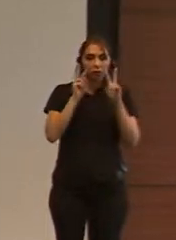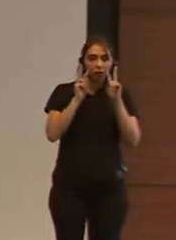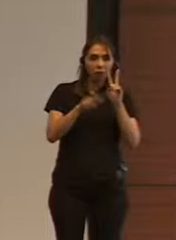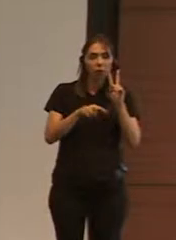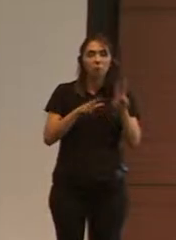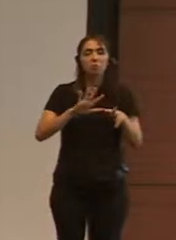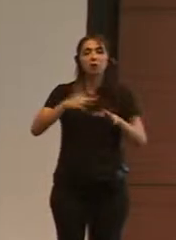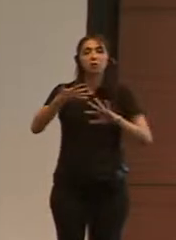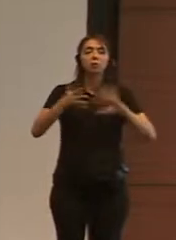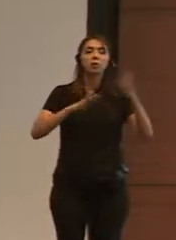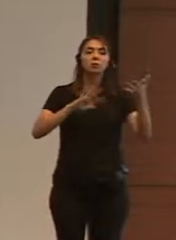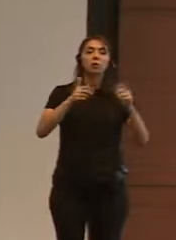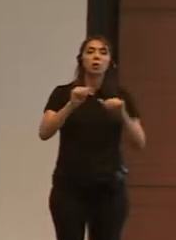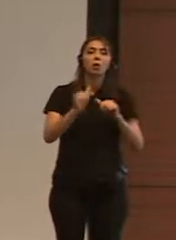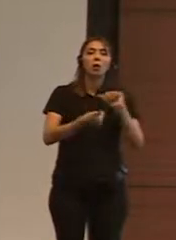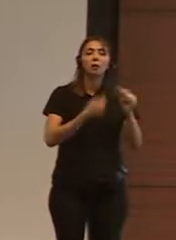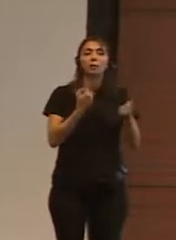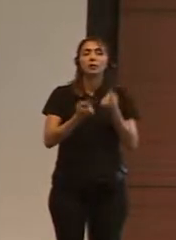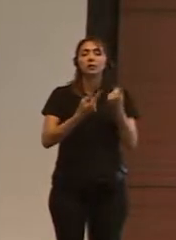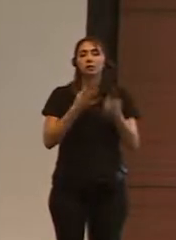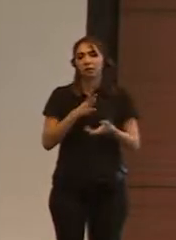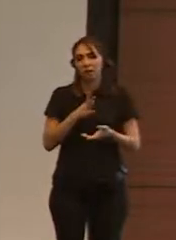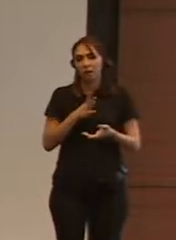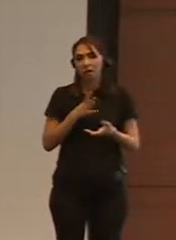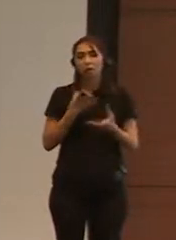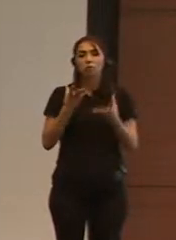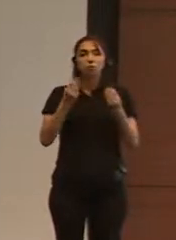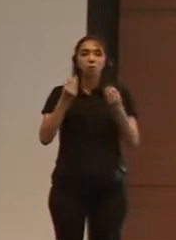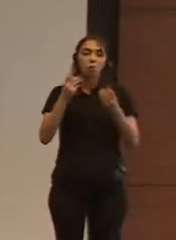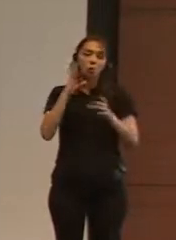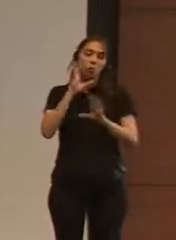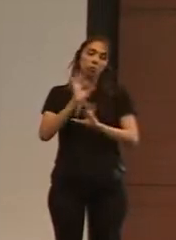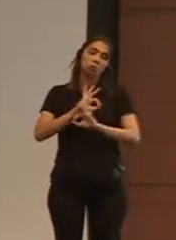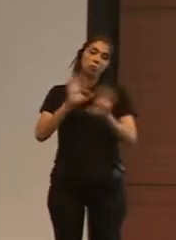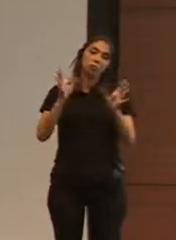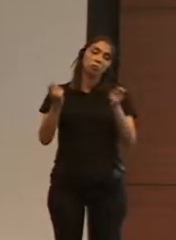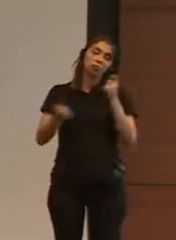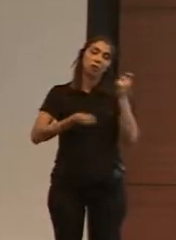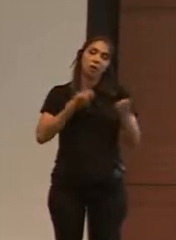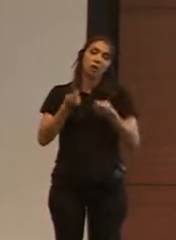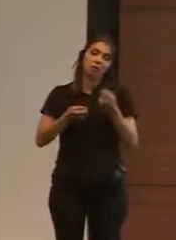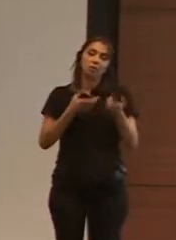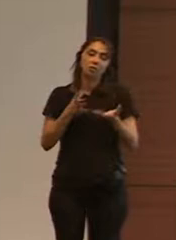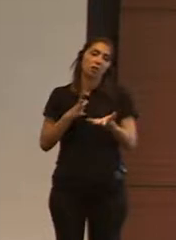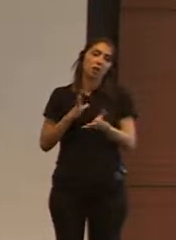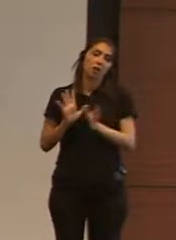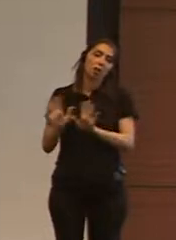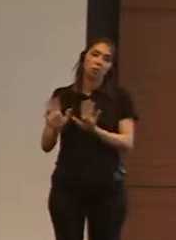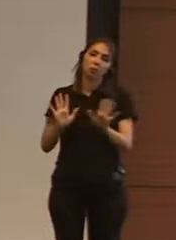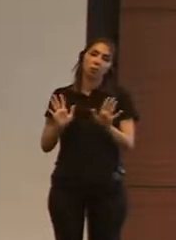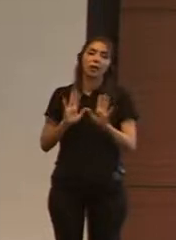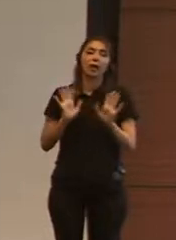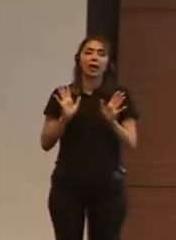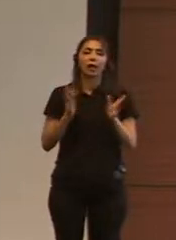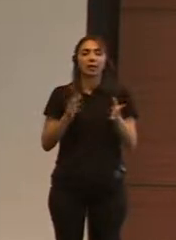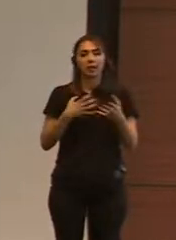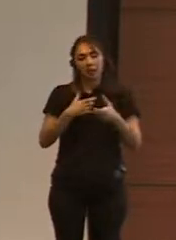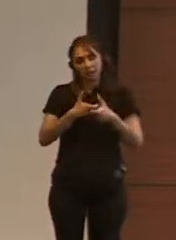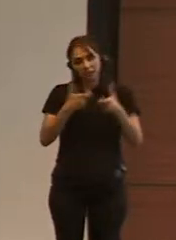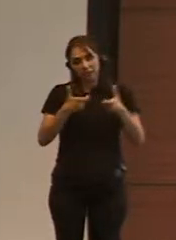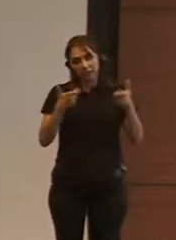would say there are some other values that we can ascribe to on top of